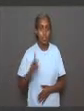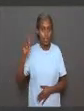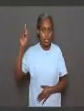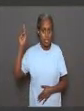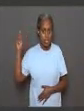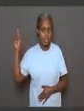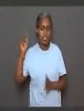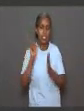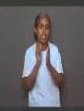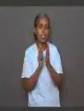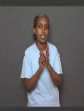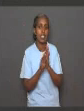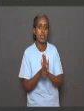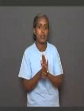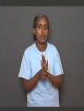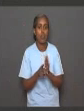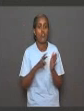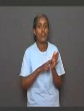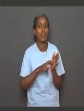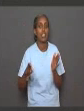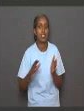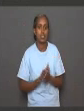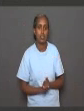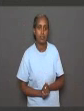This is an example of reflection.